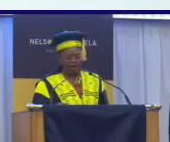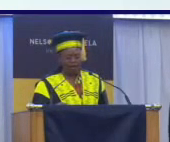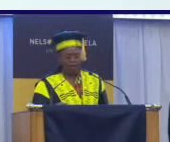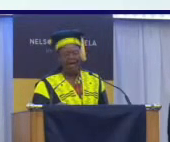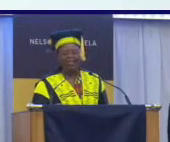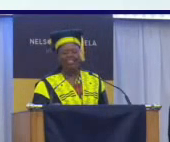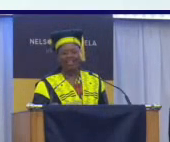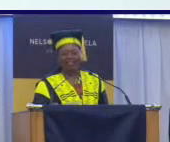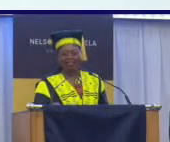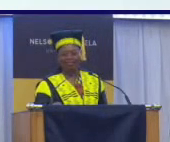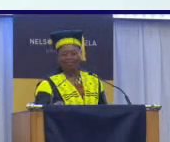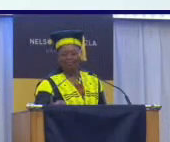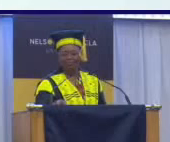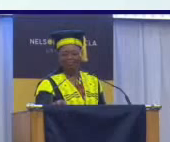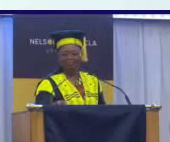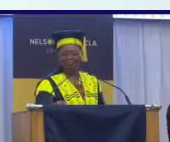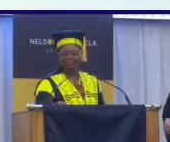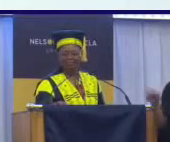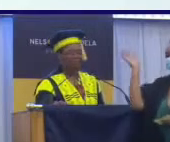Khanyo Mahanjana,